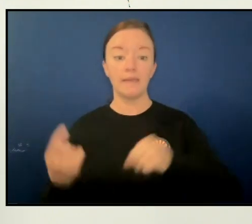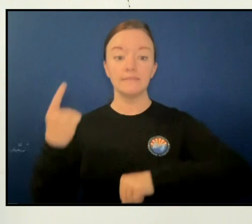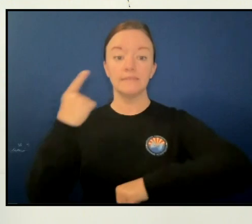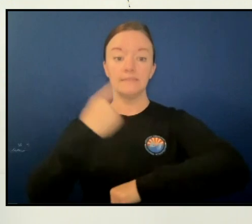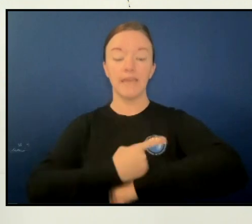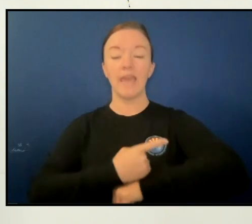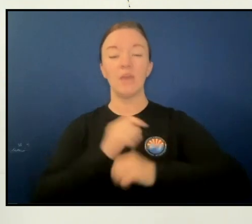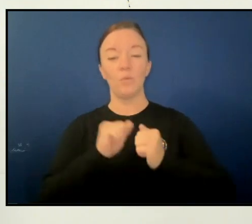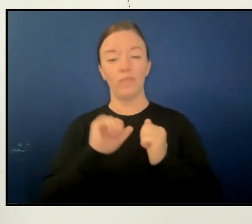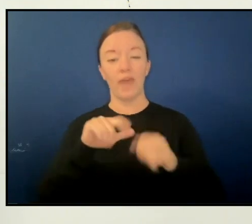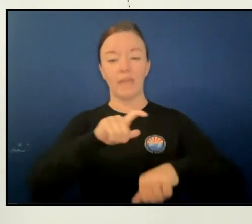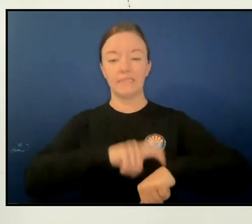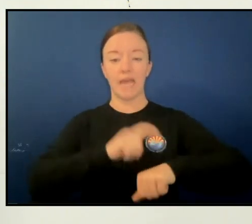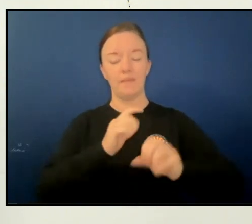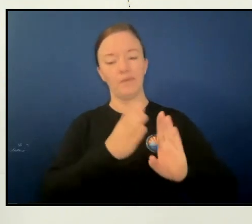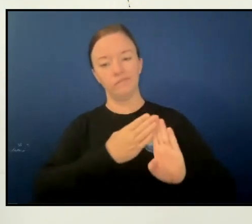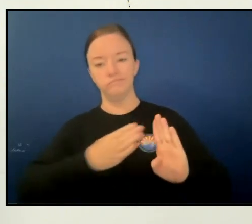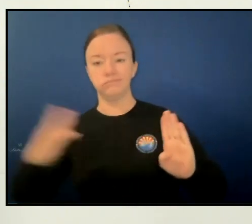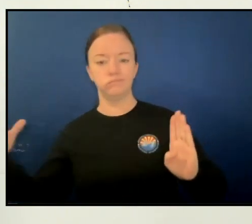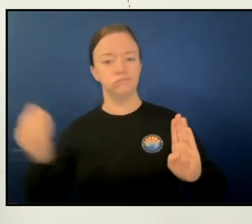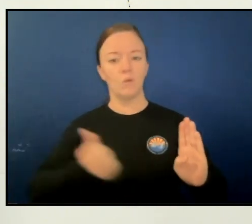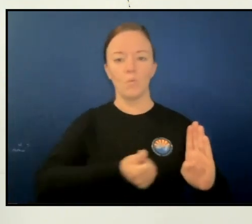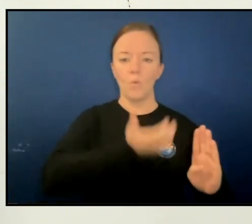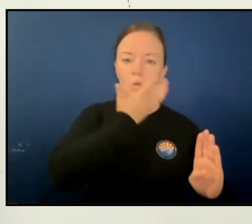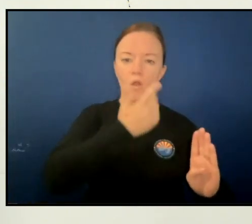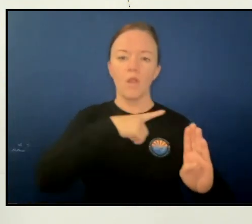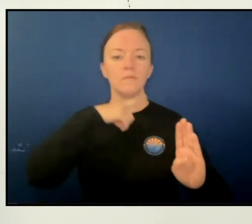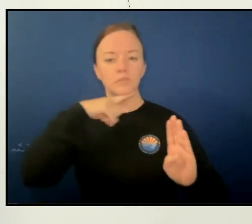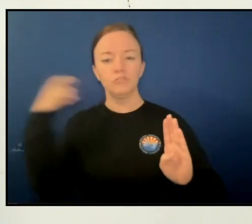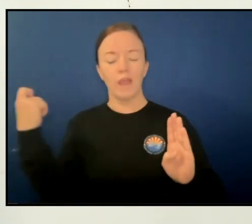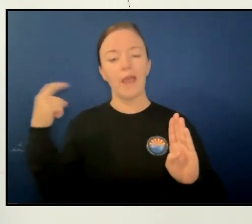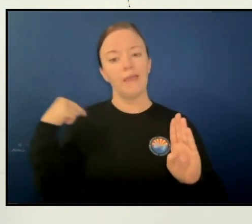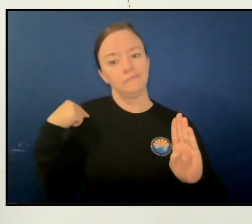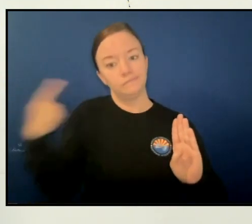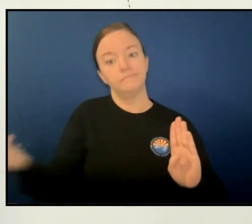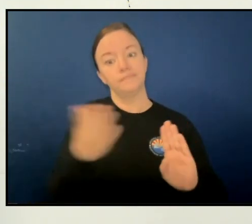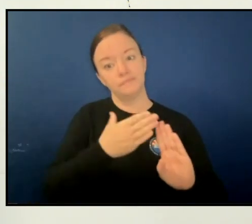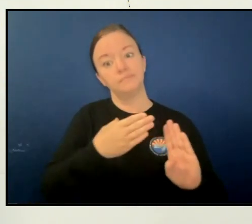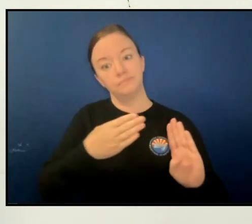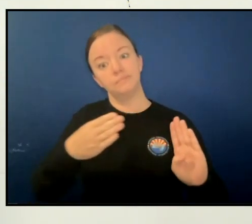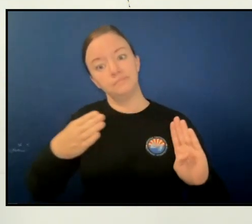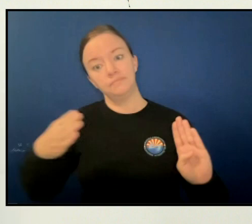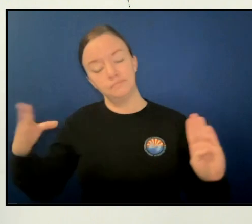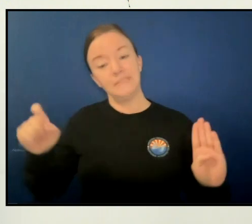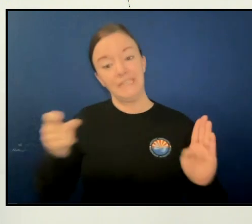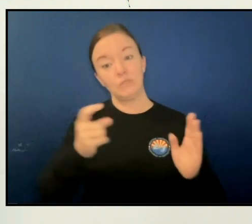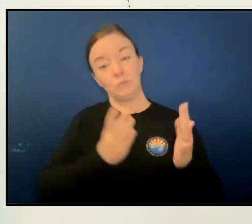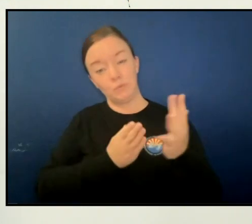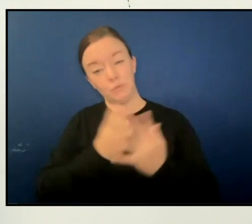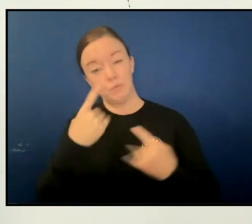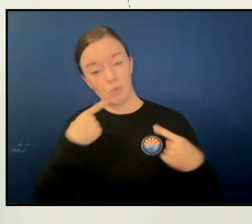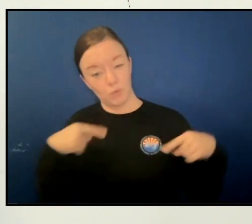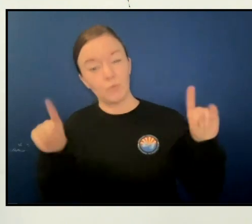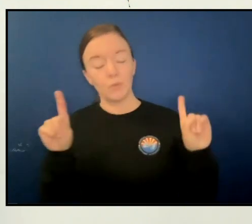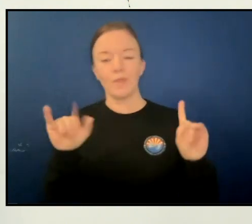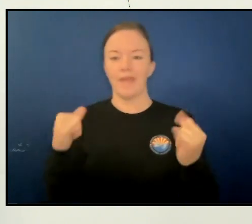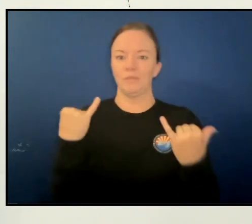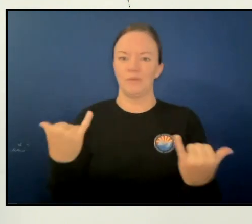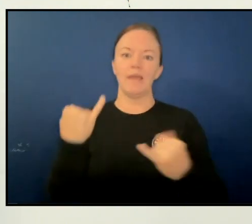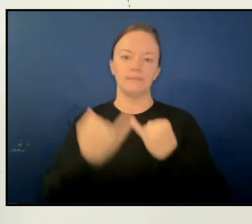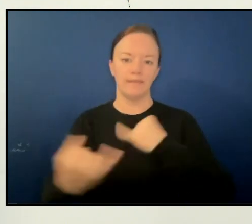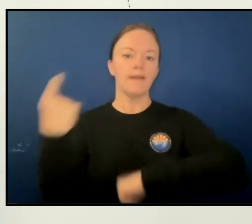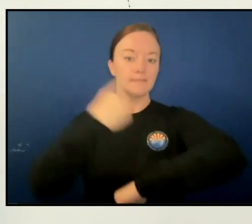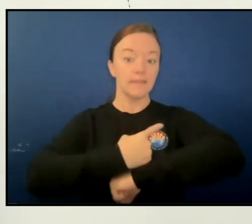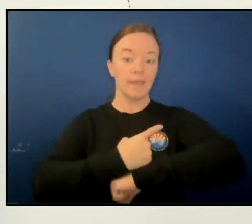stretch of warm and dry period, that warm and dry period that we've been talking about that we need to get through. So that kind of highlights it pretty well